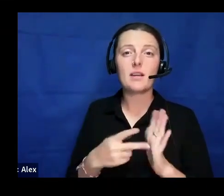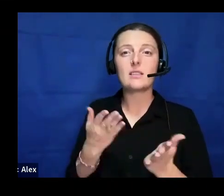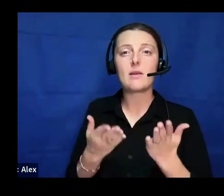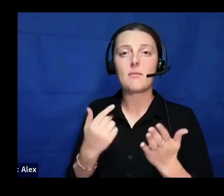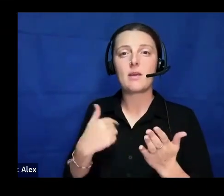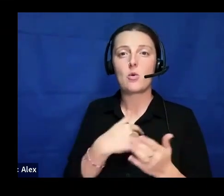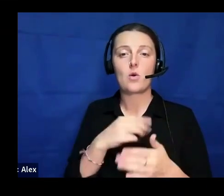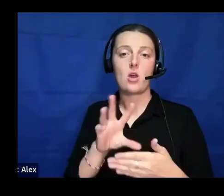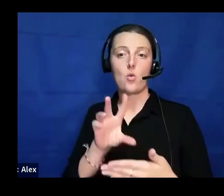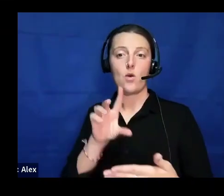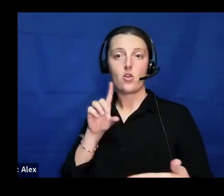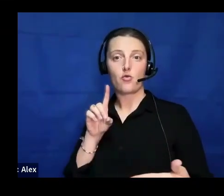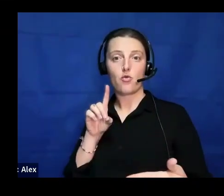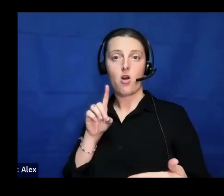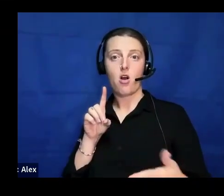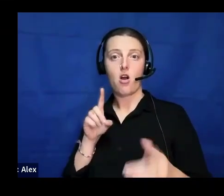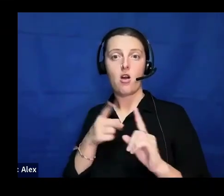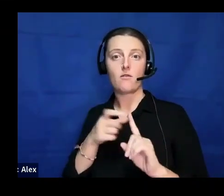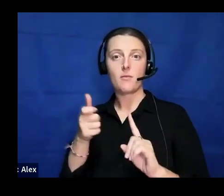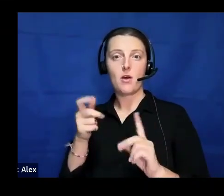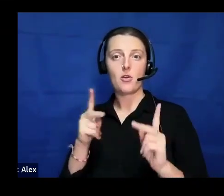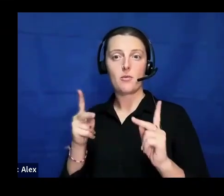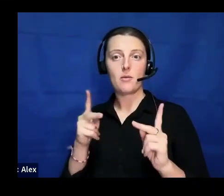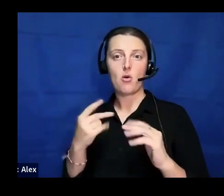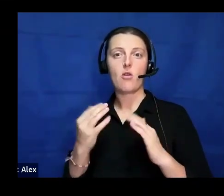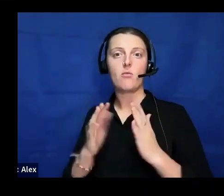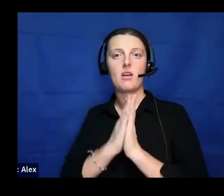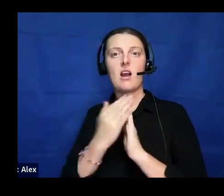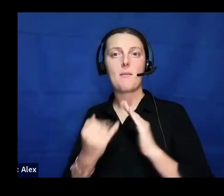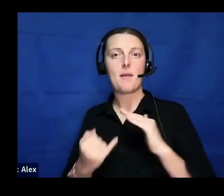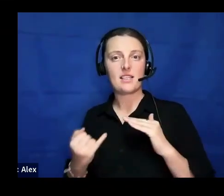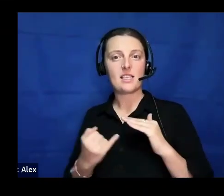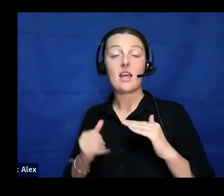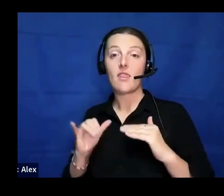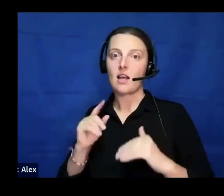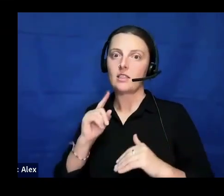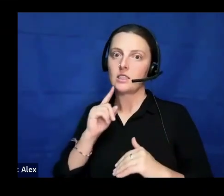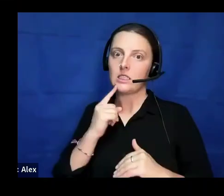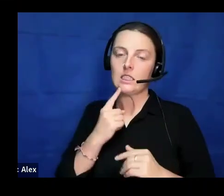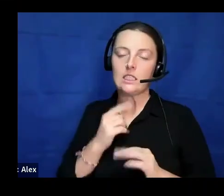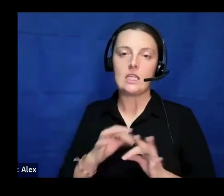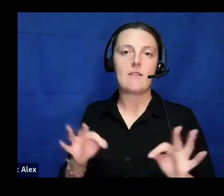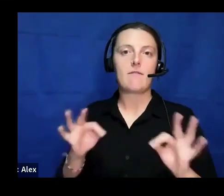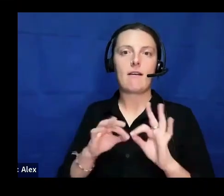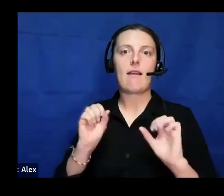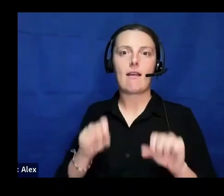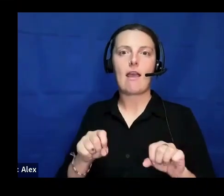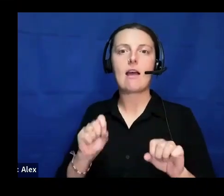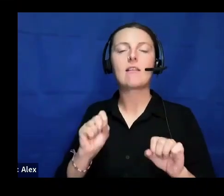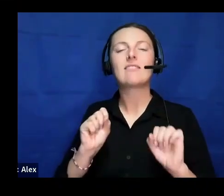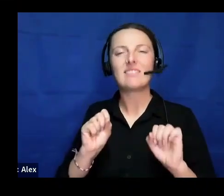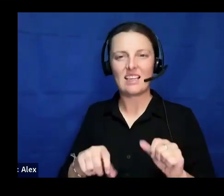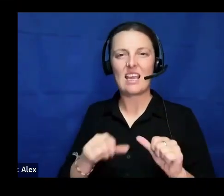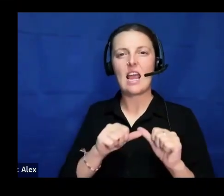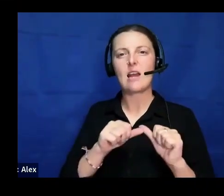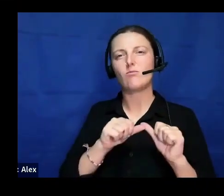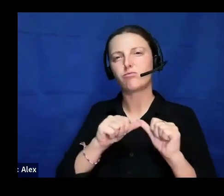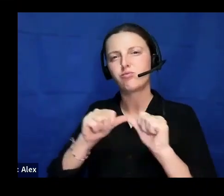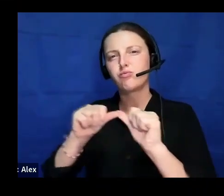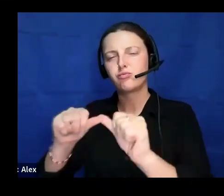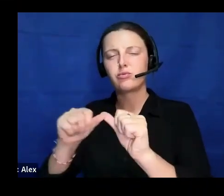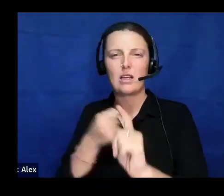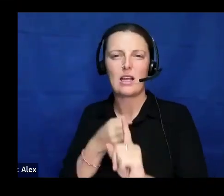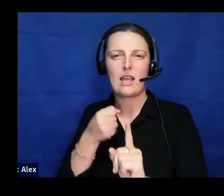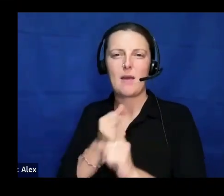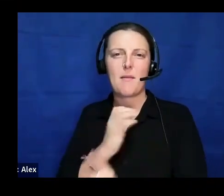And that can be a very significant symptom that can have lasting impacts on our overall health. And so we'll talk about some strategies of